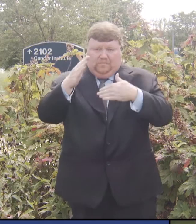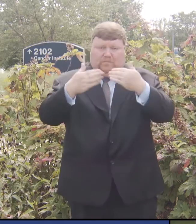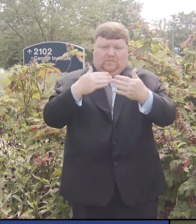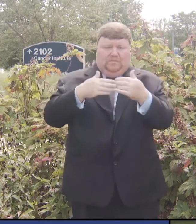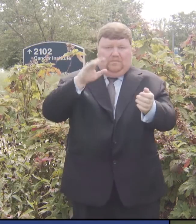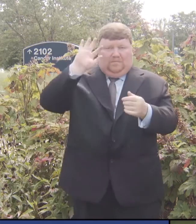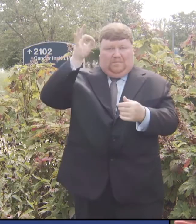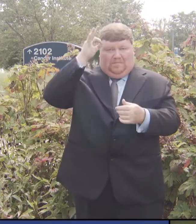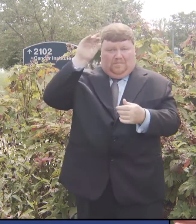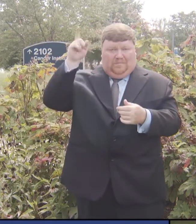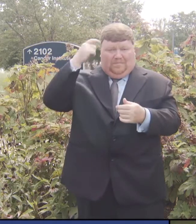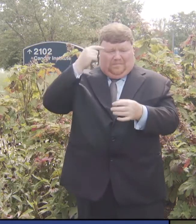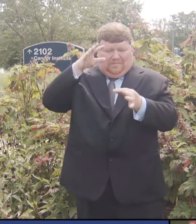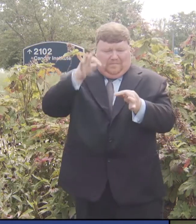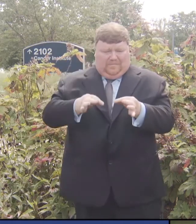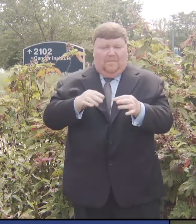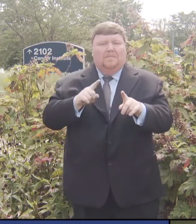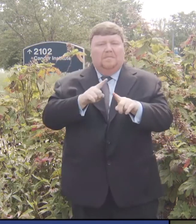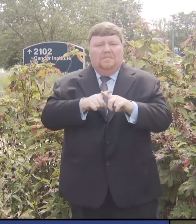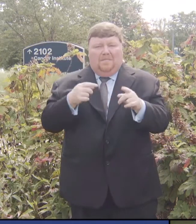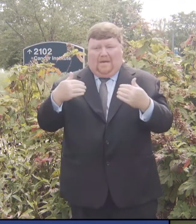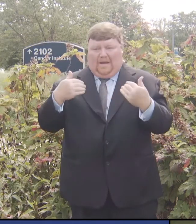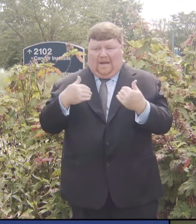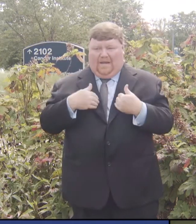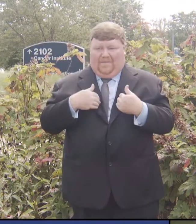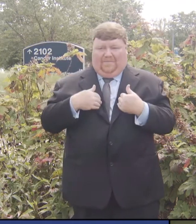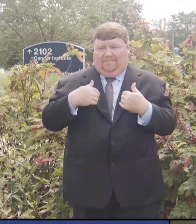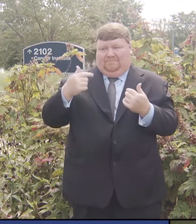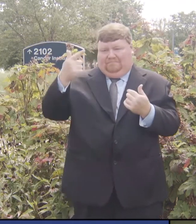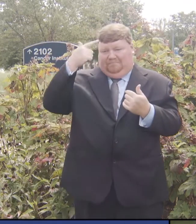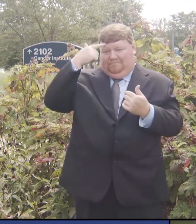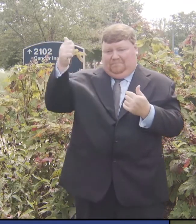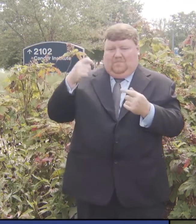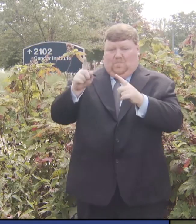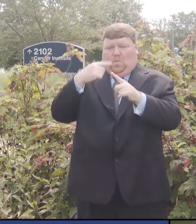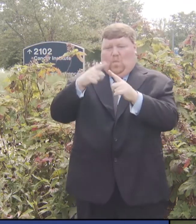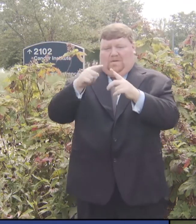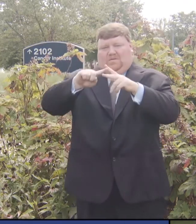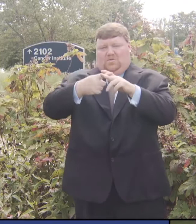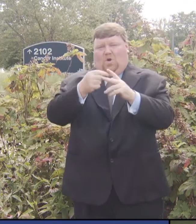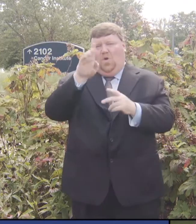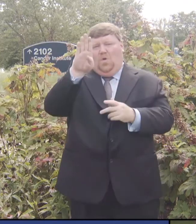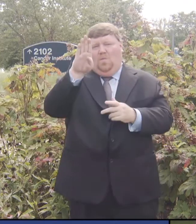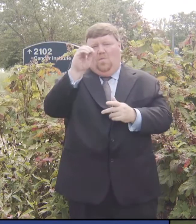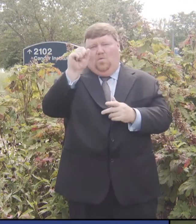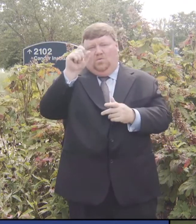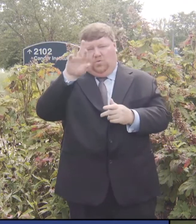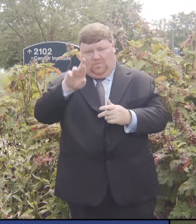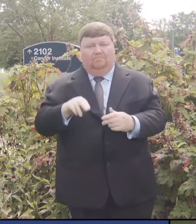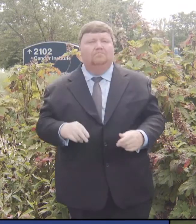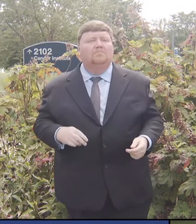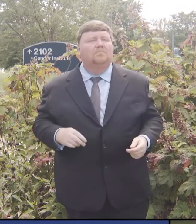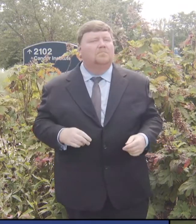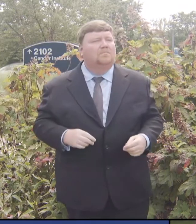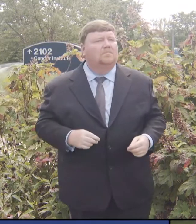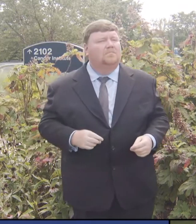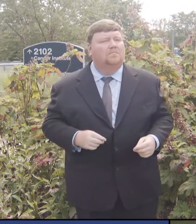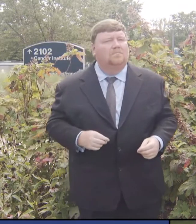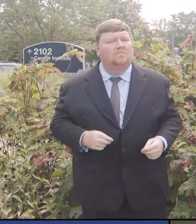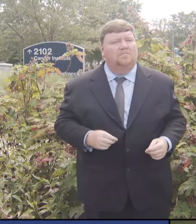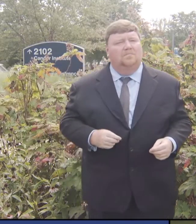government decides, but we want to allow them to have full deference on when we kick off a booster campaign. And in this information that you're gathering